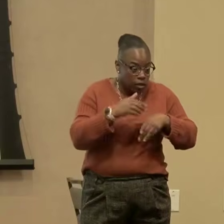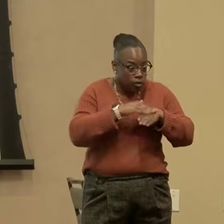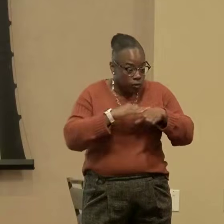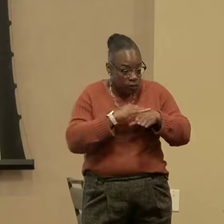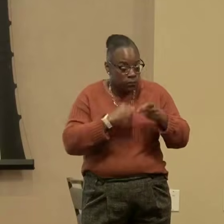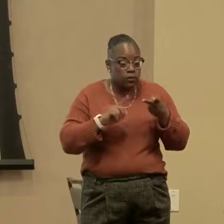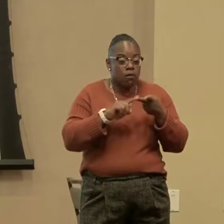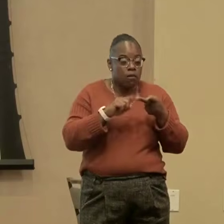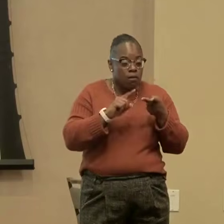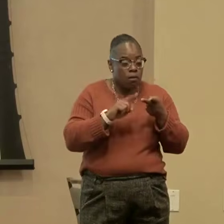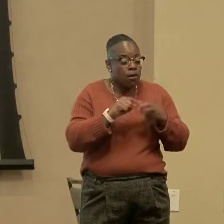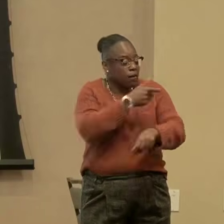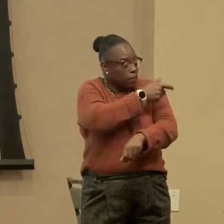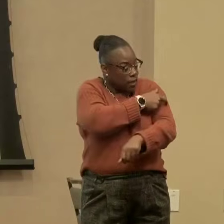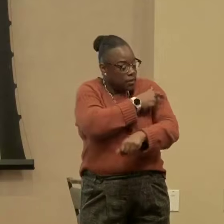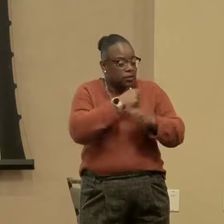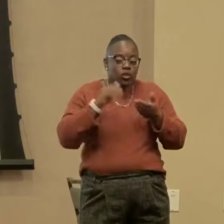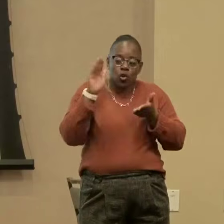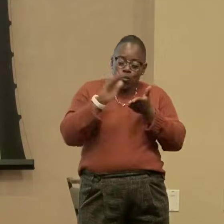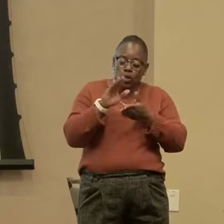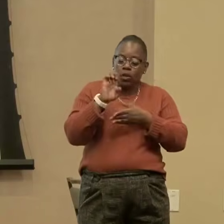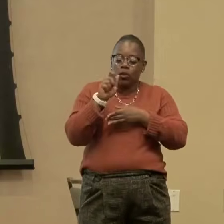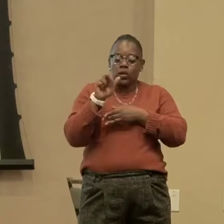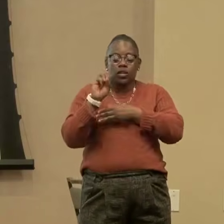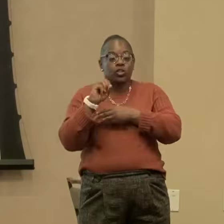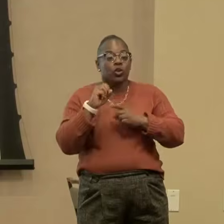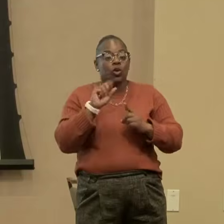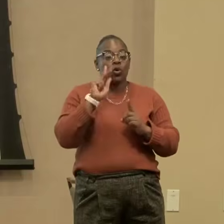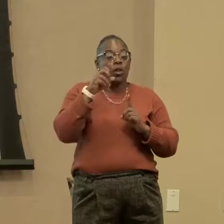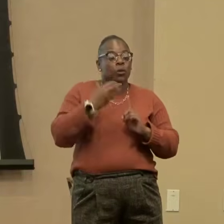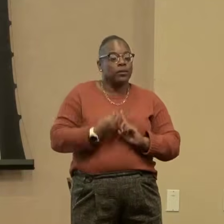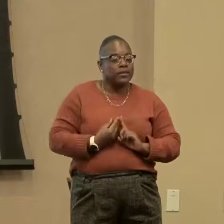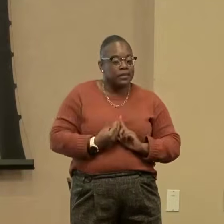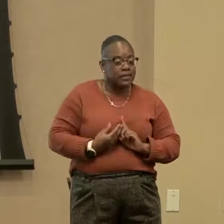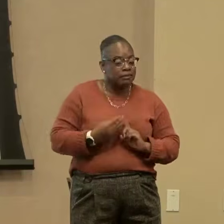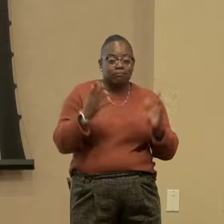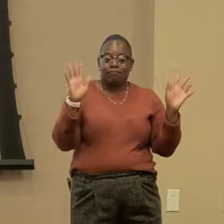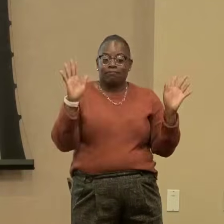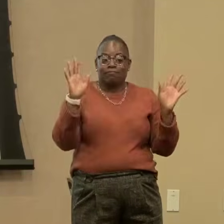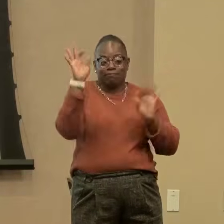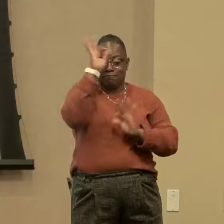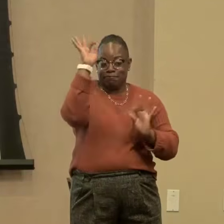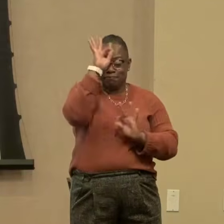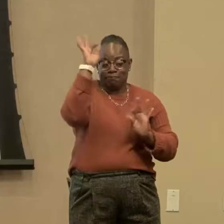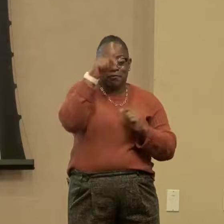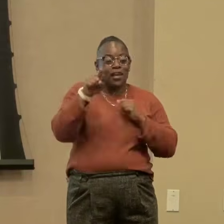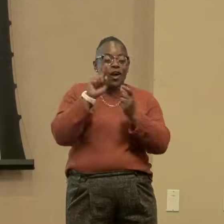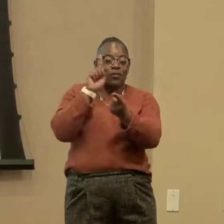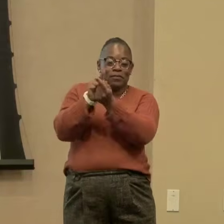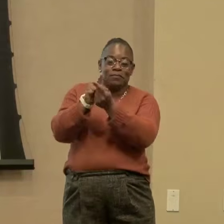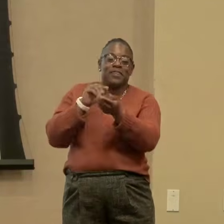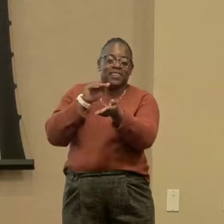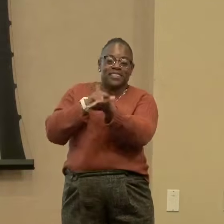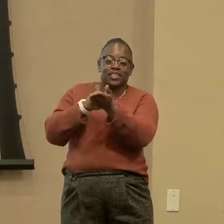patches with minimal estrogen okay with lupus in remission? This is a little beyond my scope. I would discuss with the OB-GYN or primary